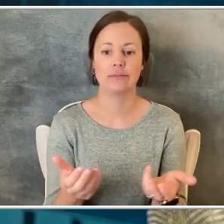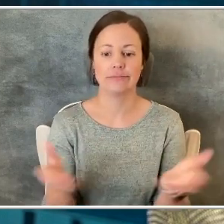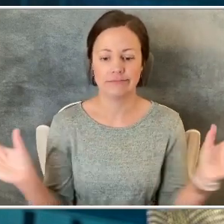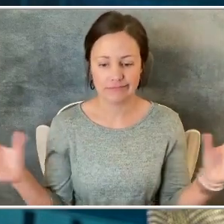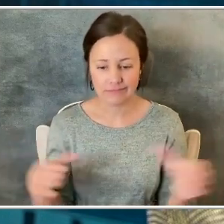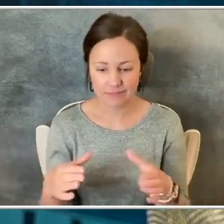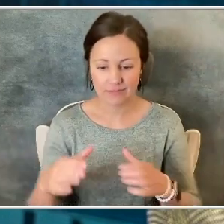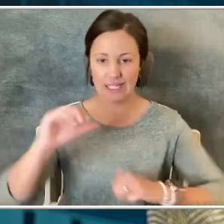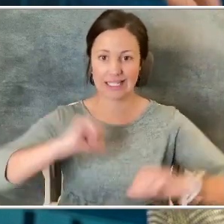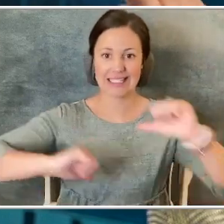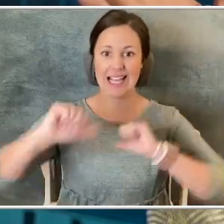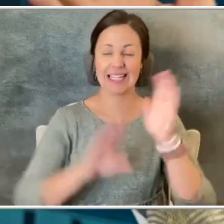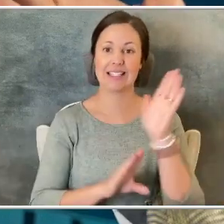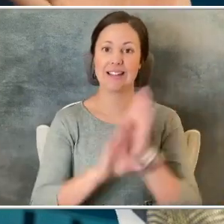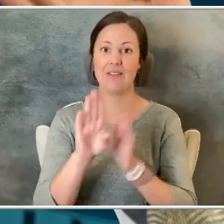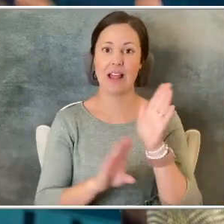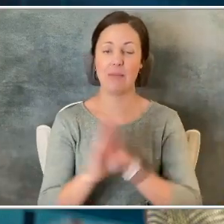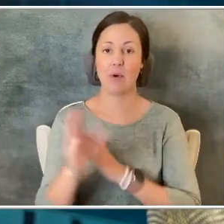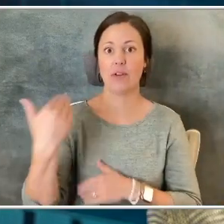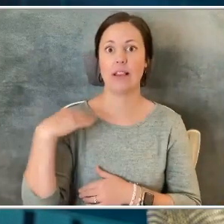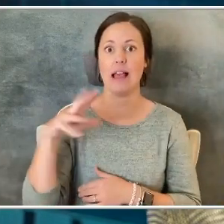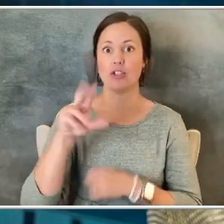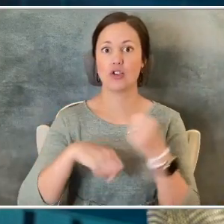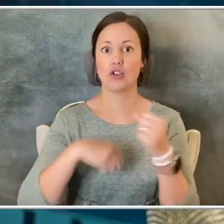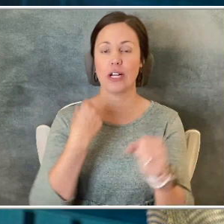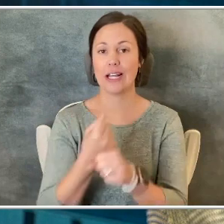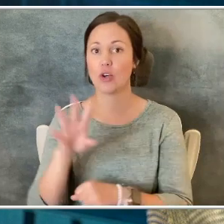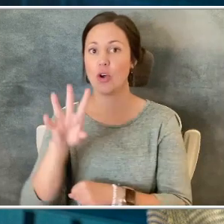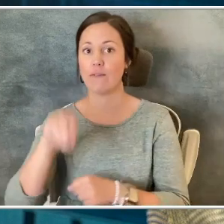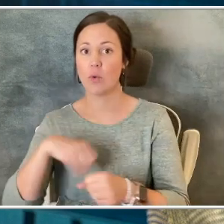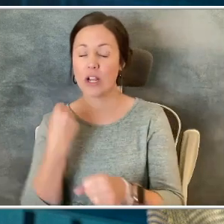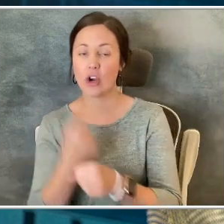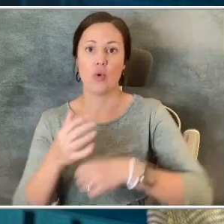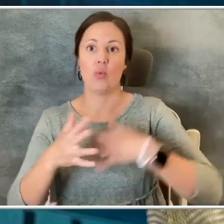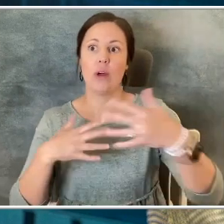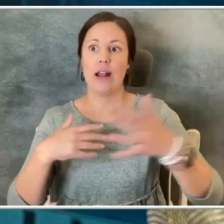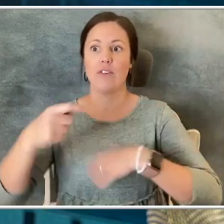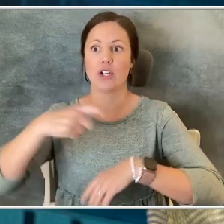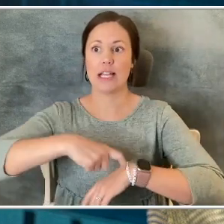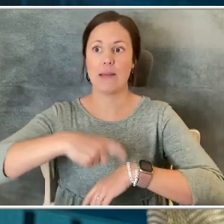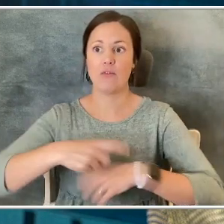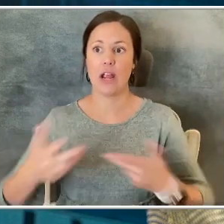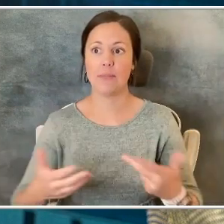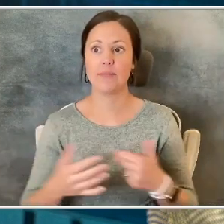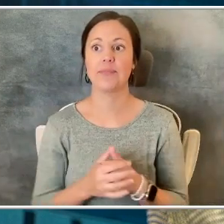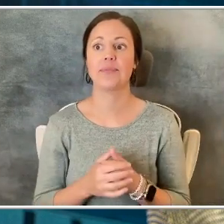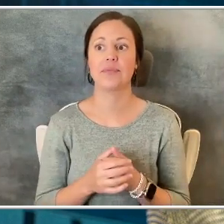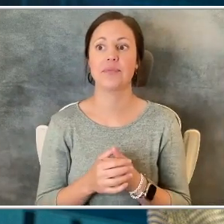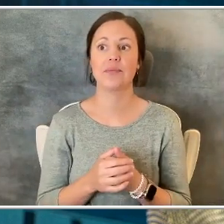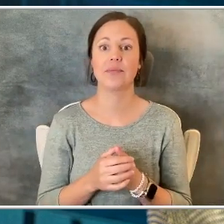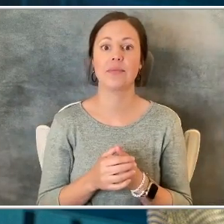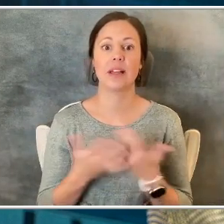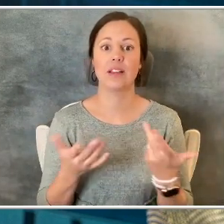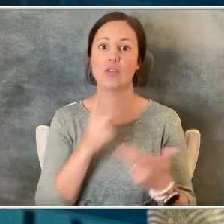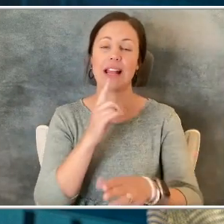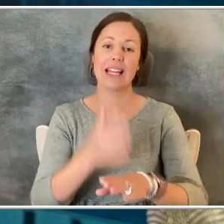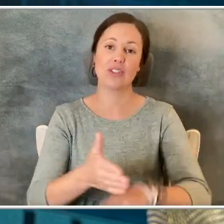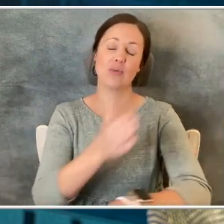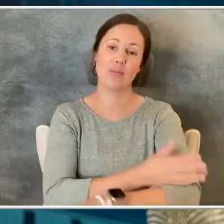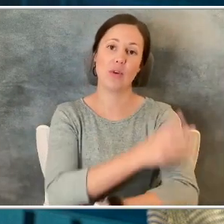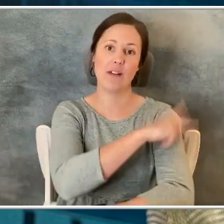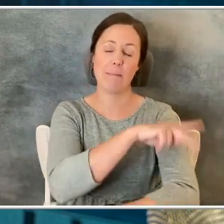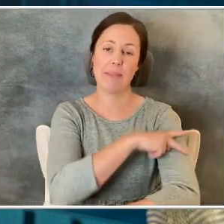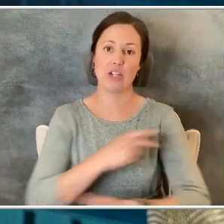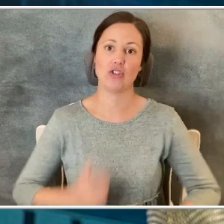over the last 30 years or 40 years or whatever time frame to the bedside to improve a patient's life. That's